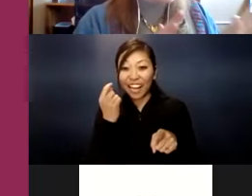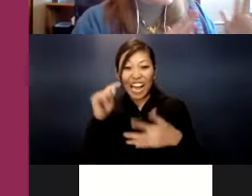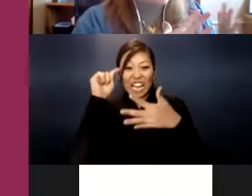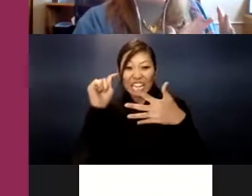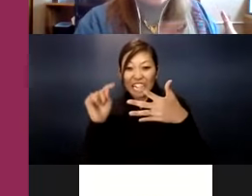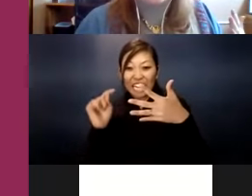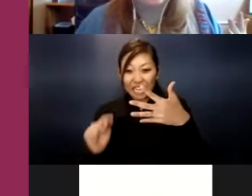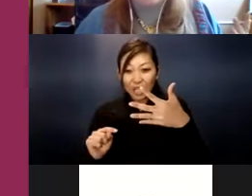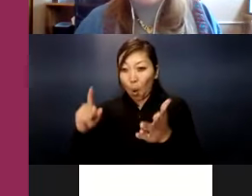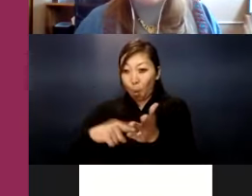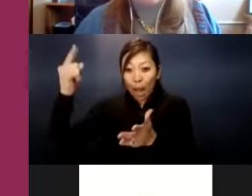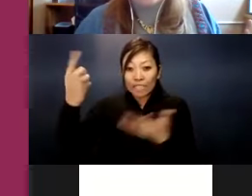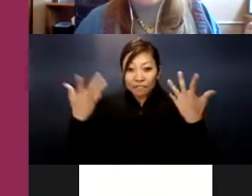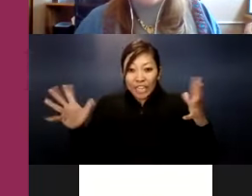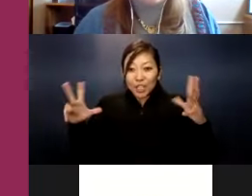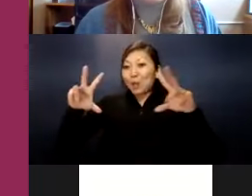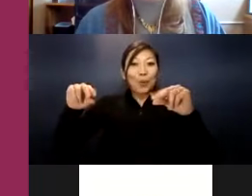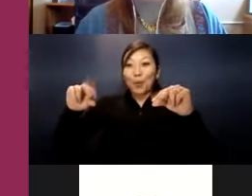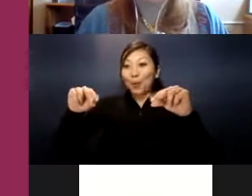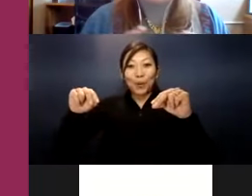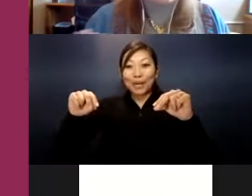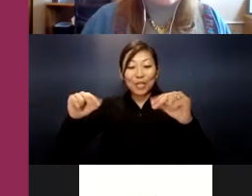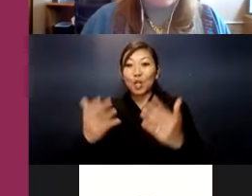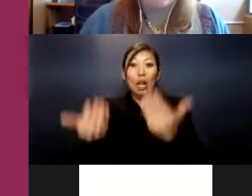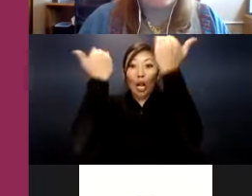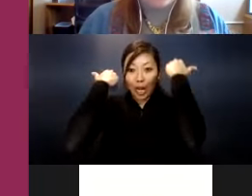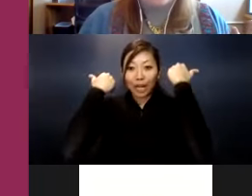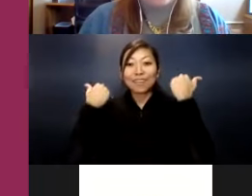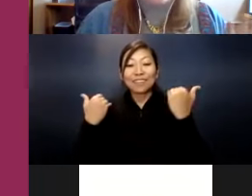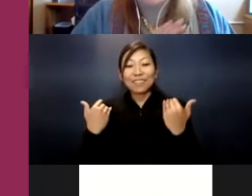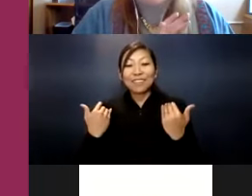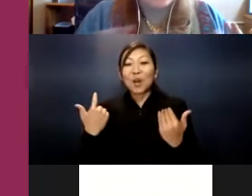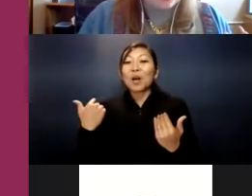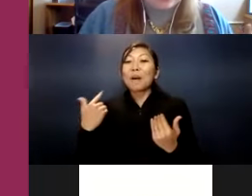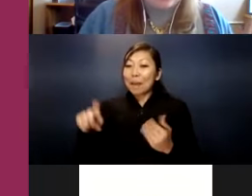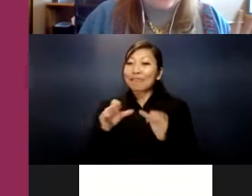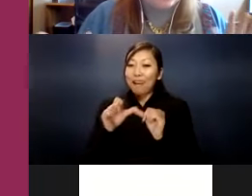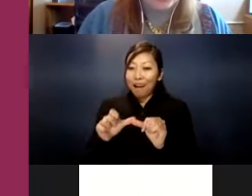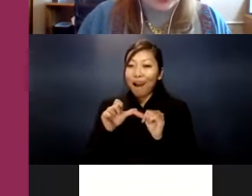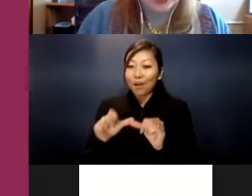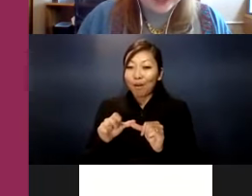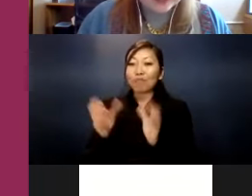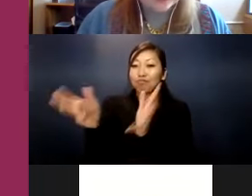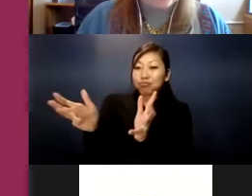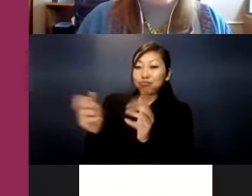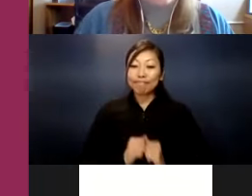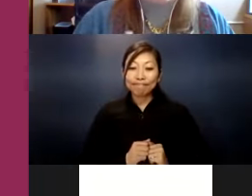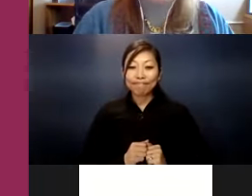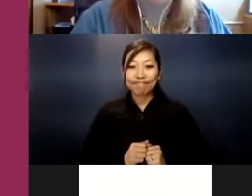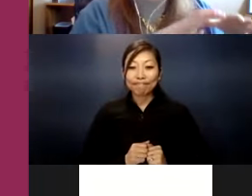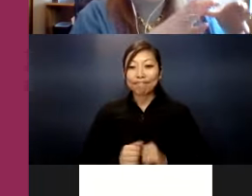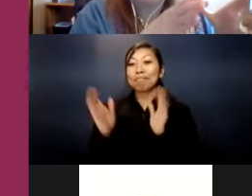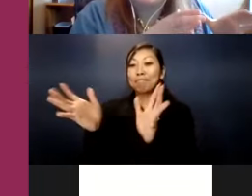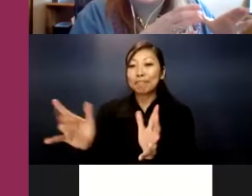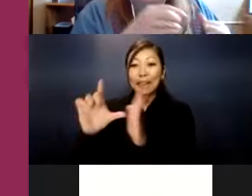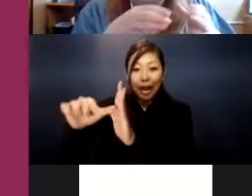are a series of ongoing conversations. We're not running a marathon. We're not like running a marathon in one shot. We are